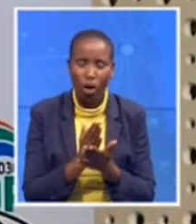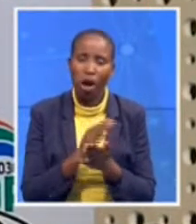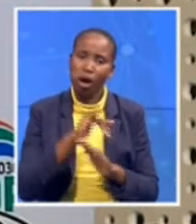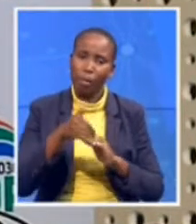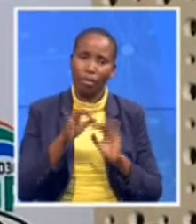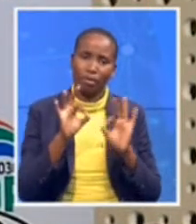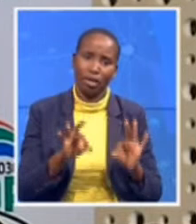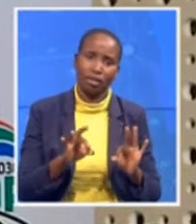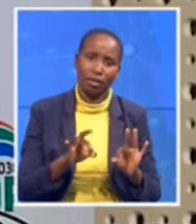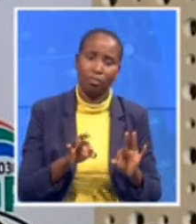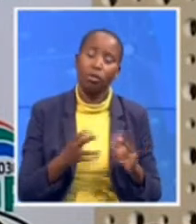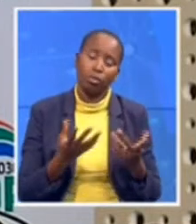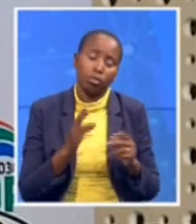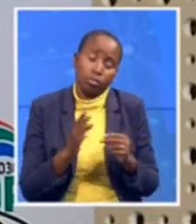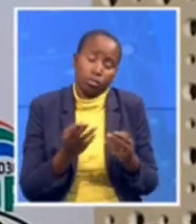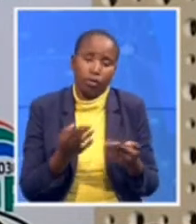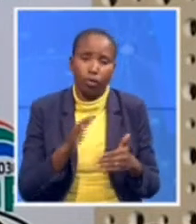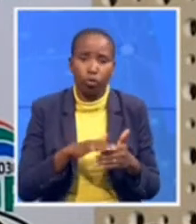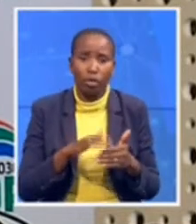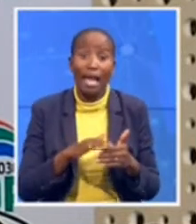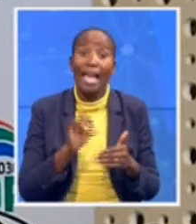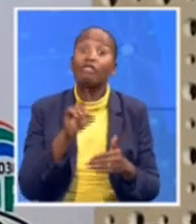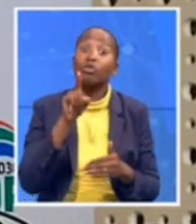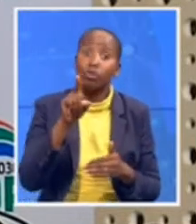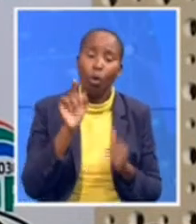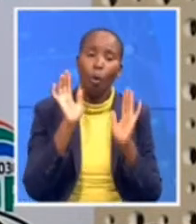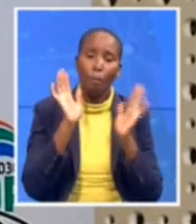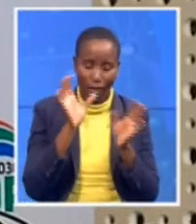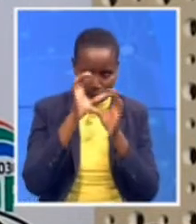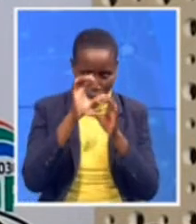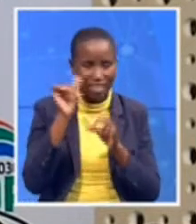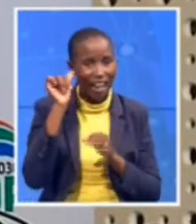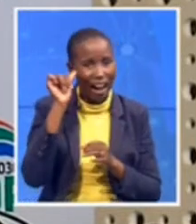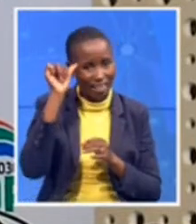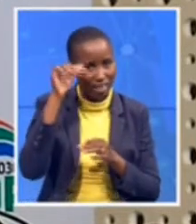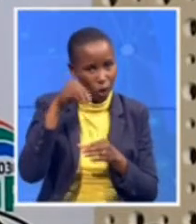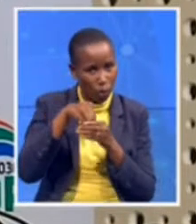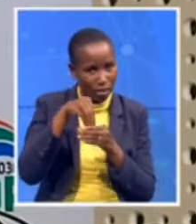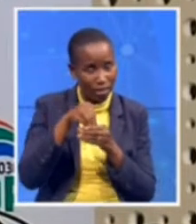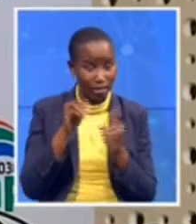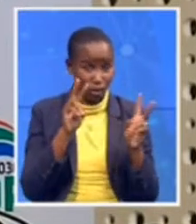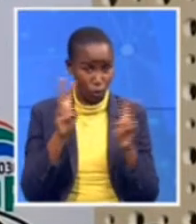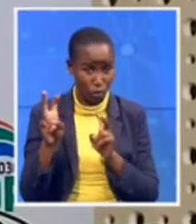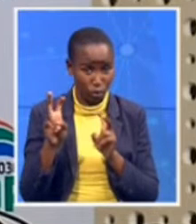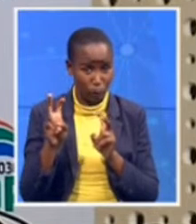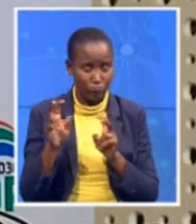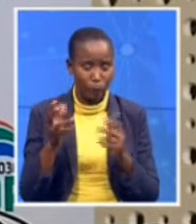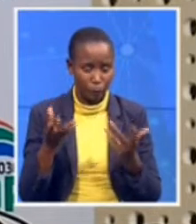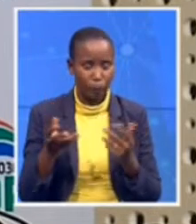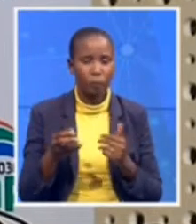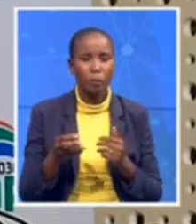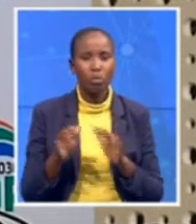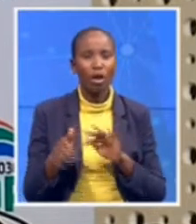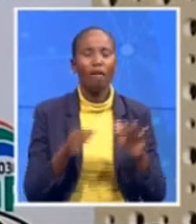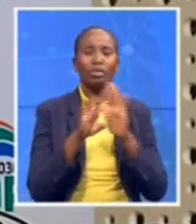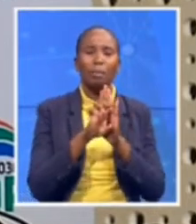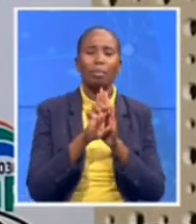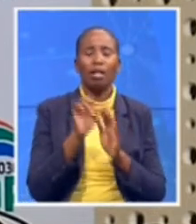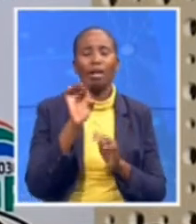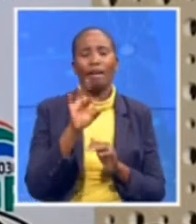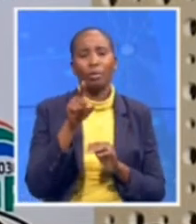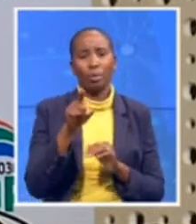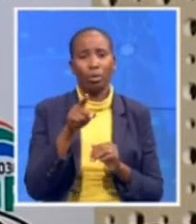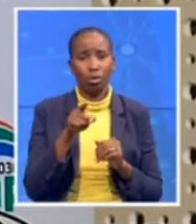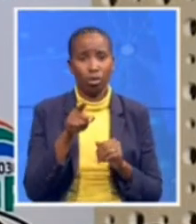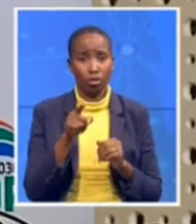adult content. So what we do suggest, even in the instance where you are posting pornographic pictures, you must know that in that space you would fall within